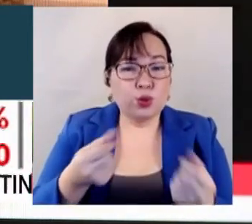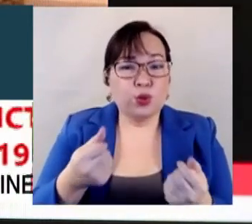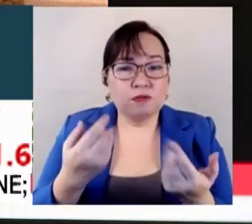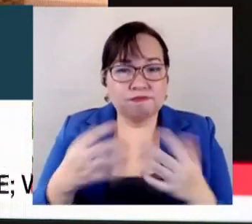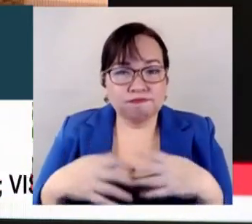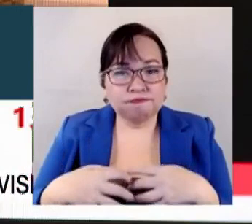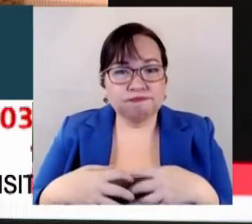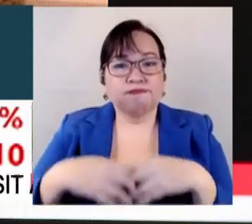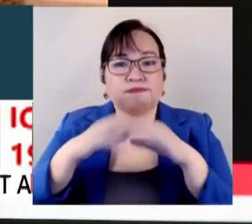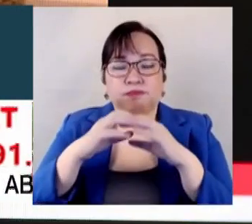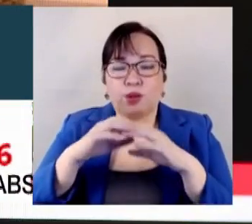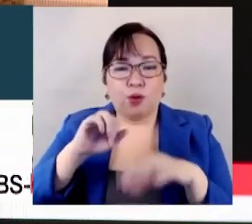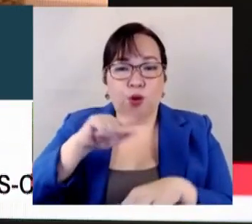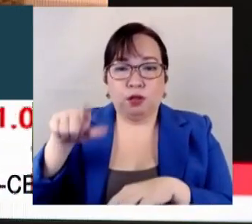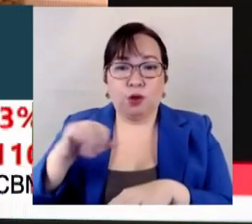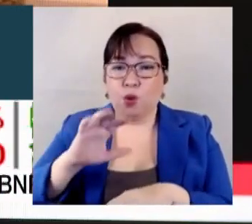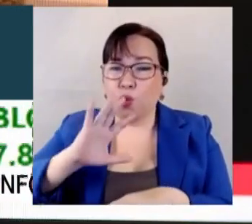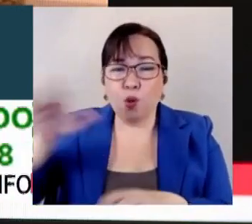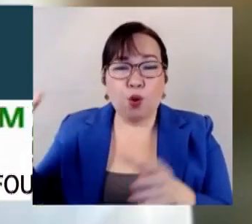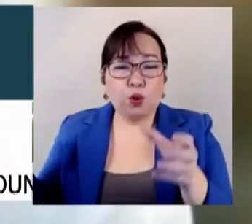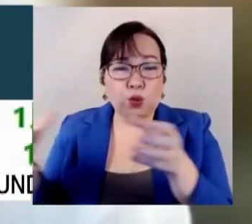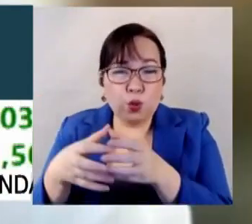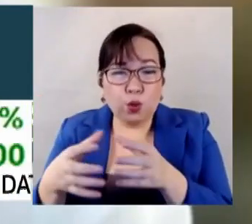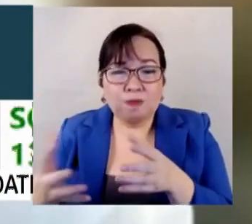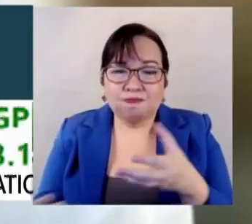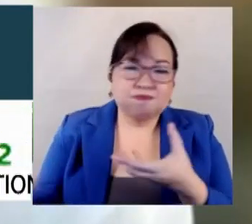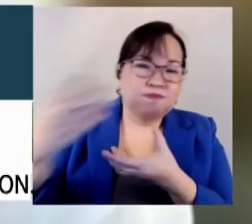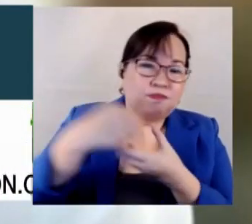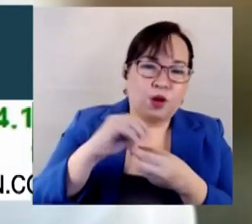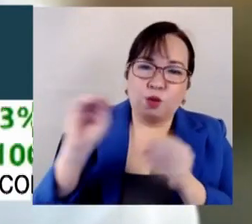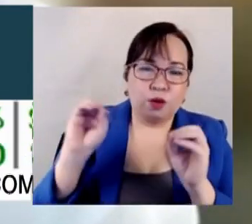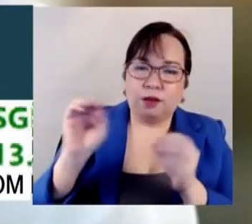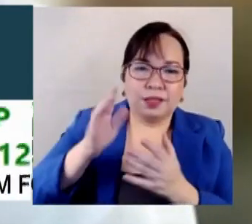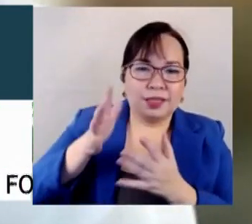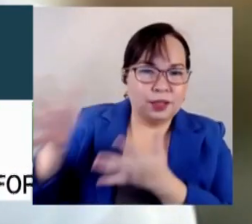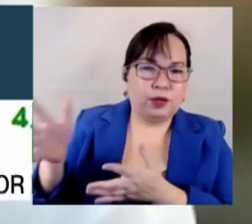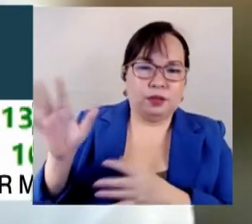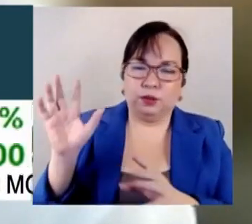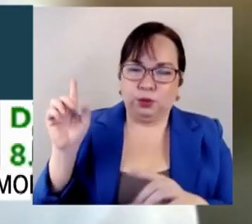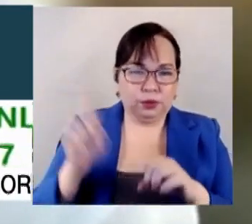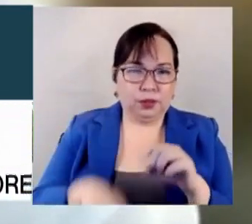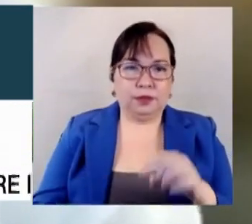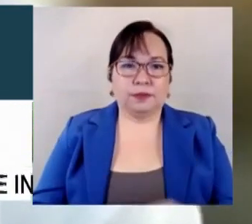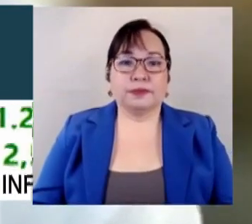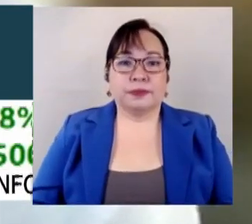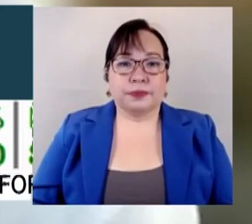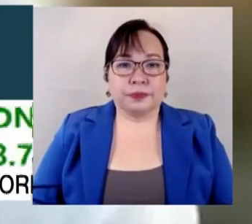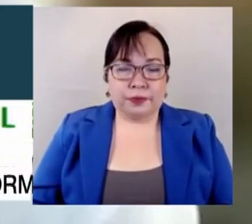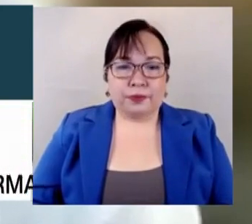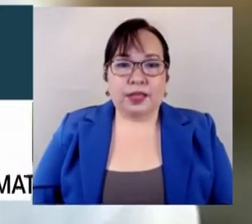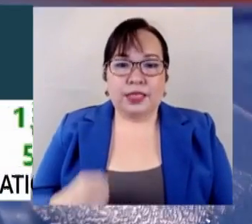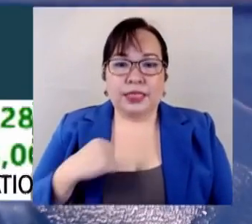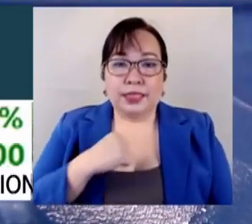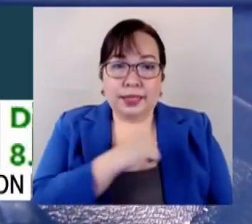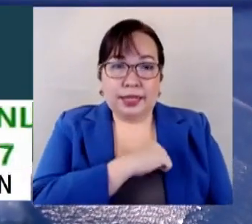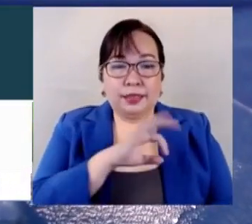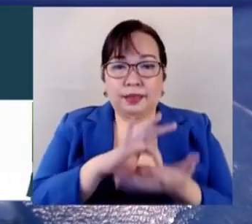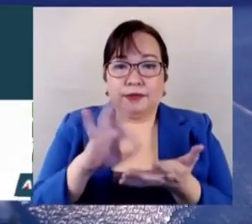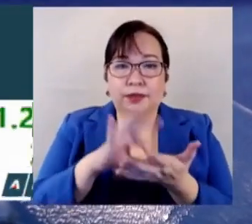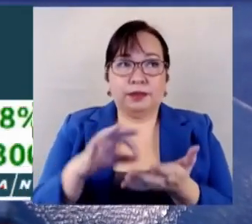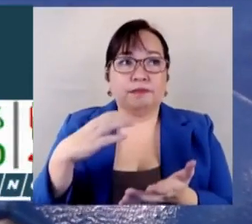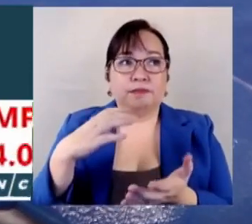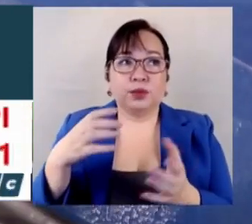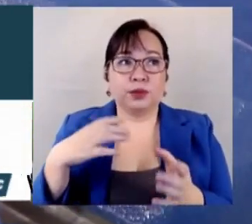sektor ang dapat maiwan. Senate Finance Committee Chairman Sonny Angara presented